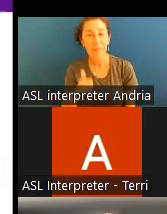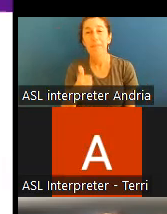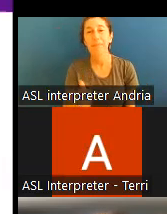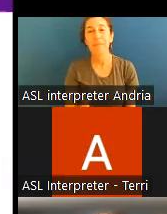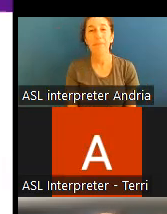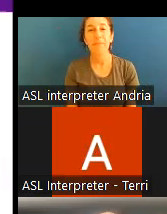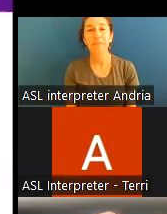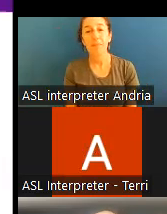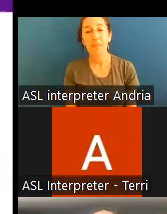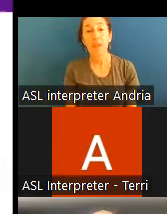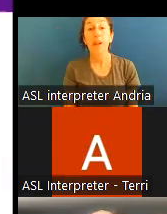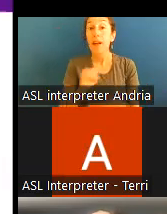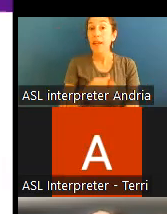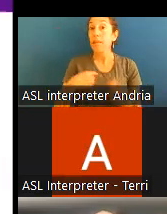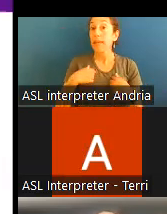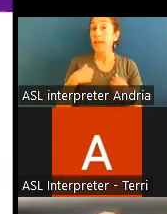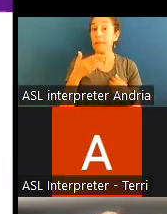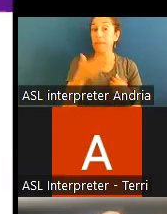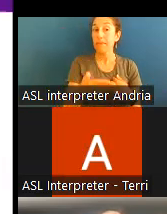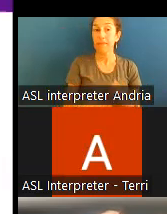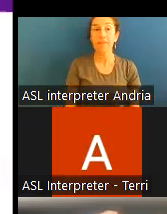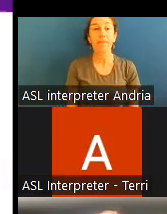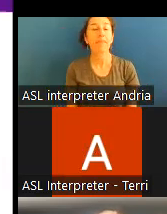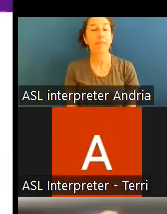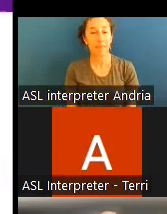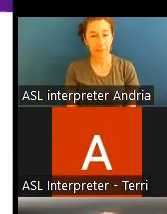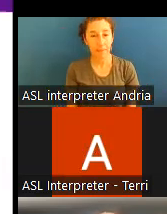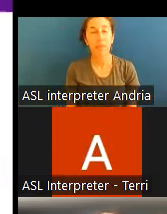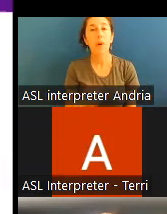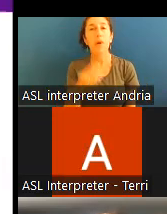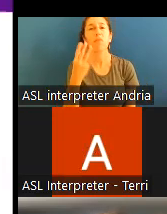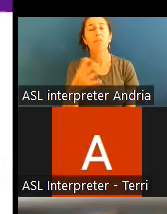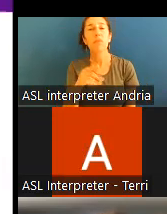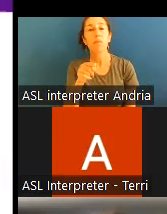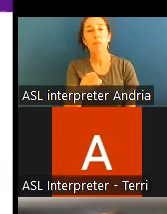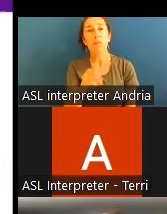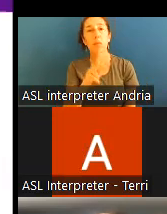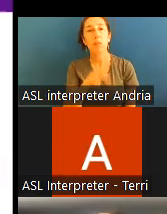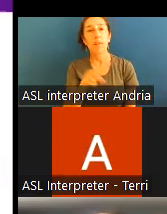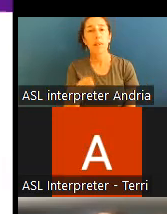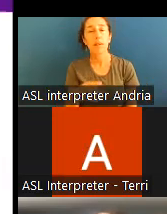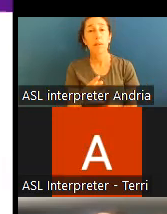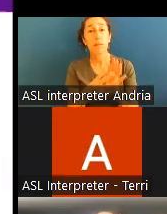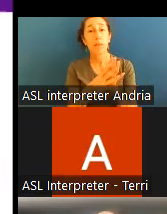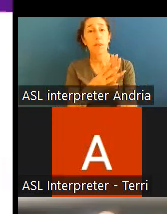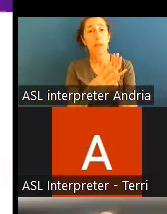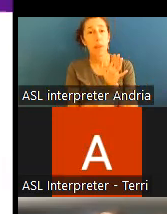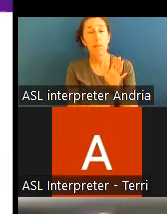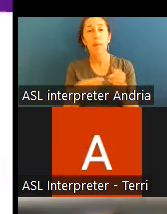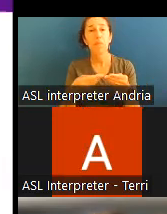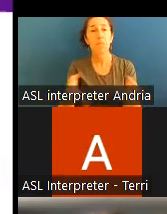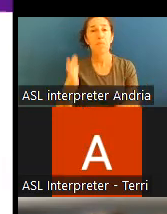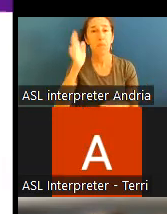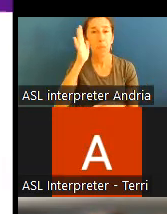So this is about me. You can read about it at your leisure. You're going to get a copy of this presentation. Just know that I've been doing this work